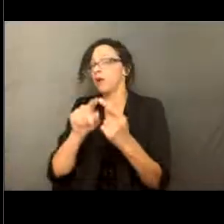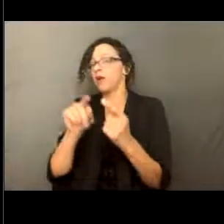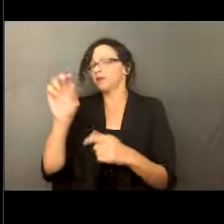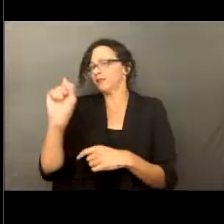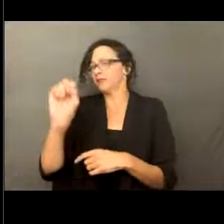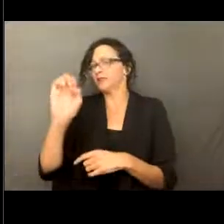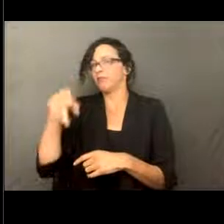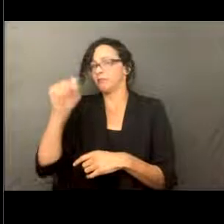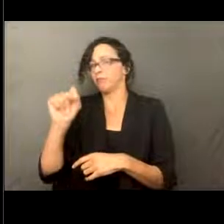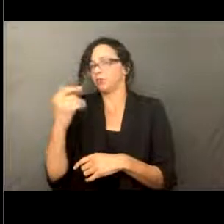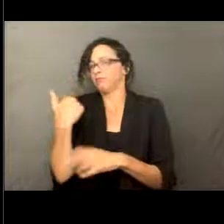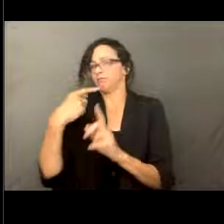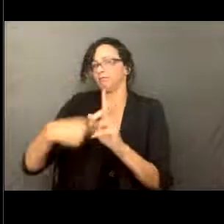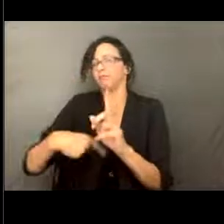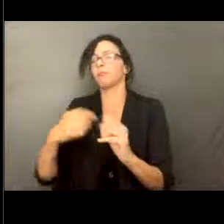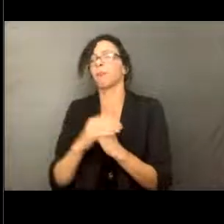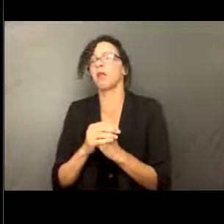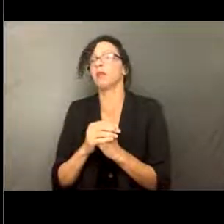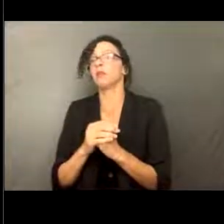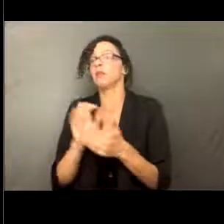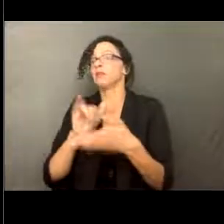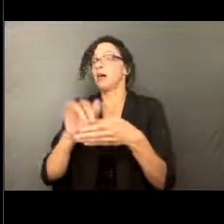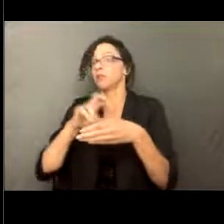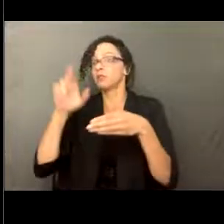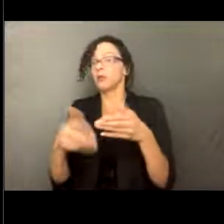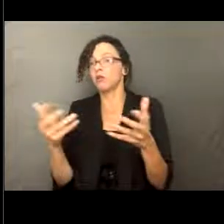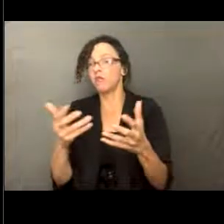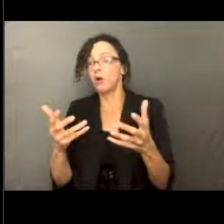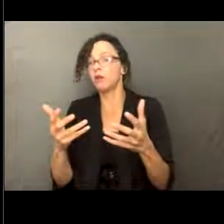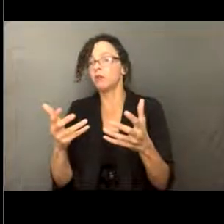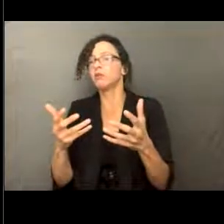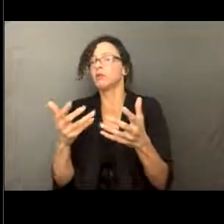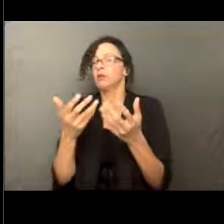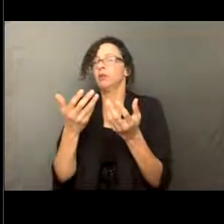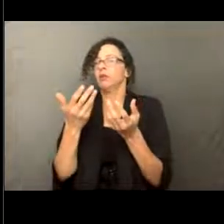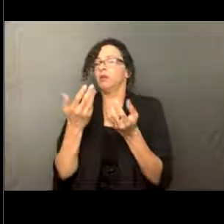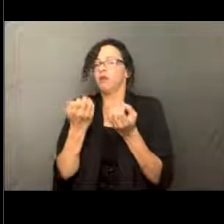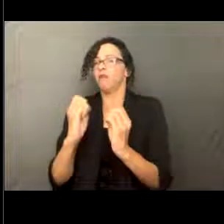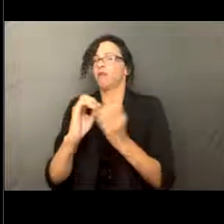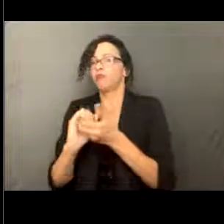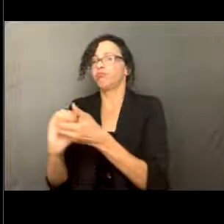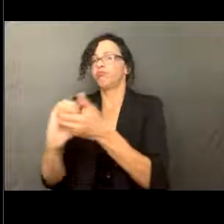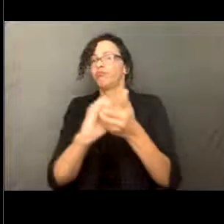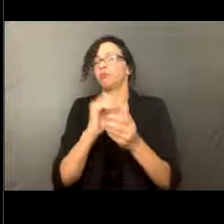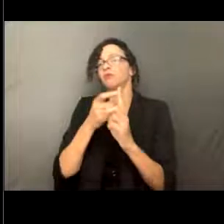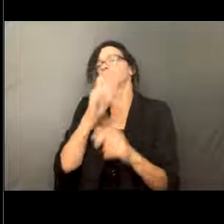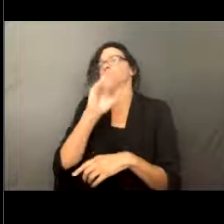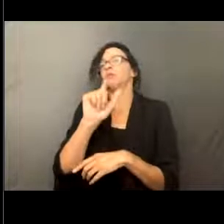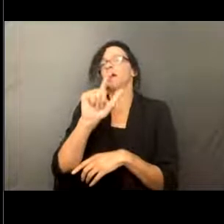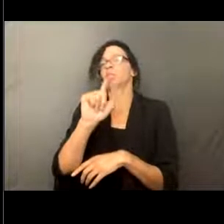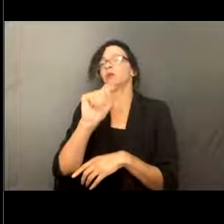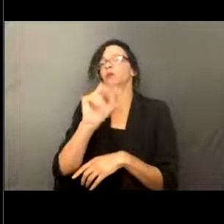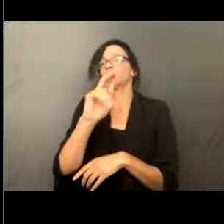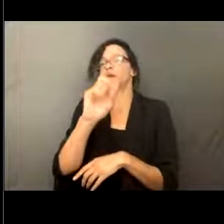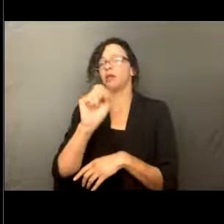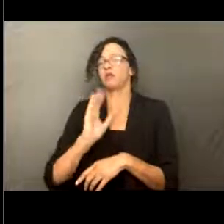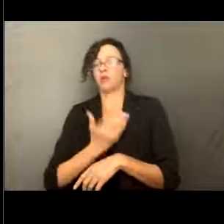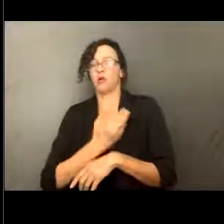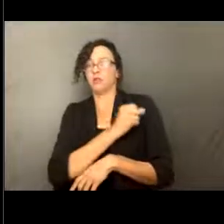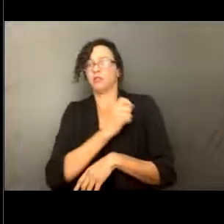process involving CalSTA, Caltrans, and our partners going back 3 years to the formation of the